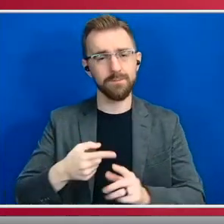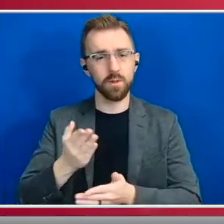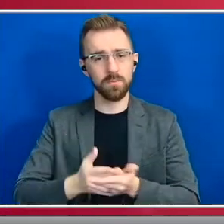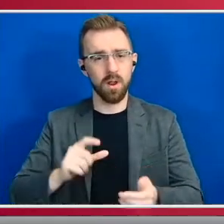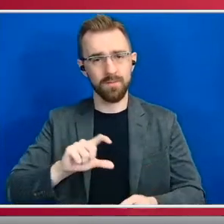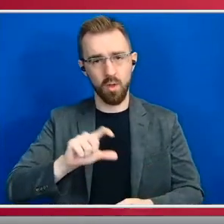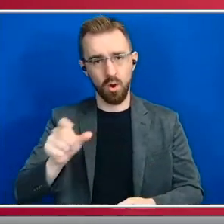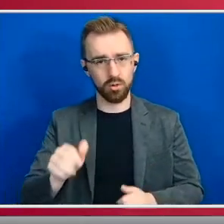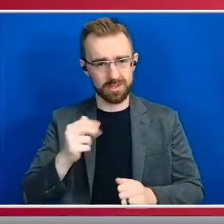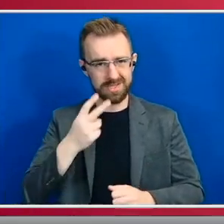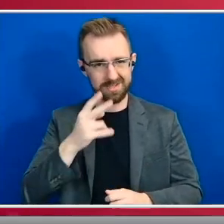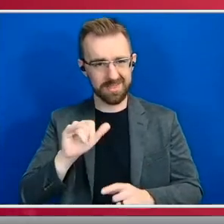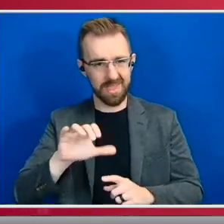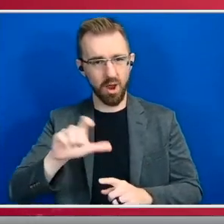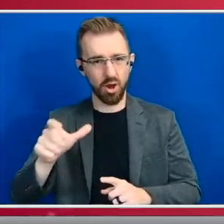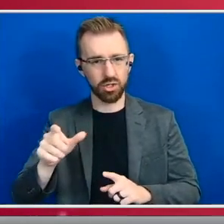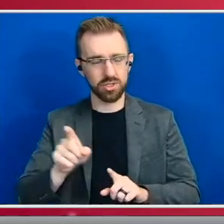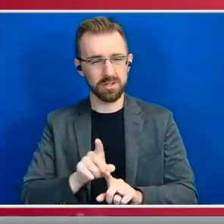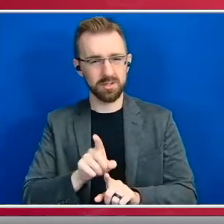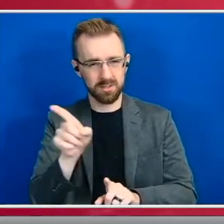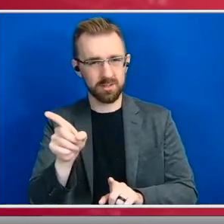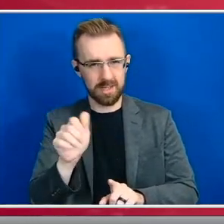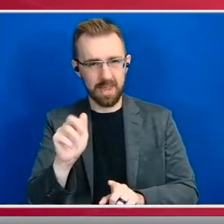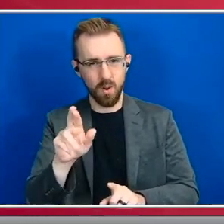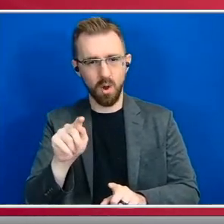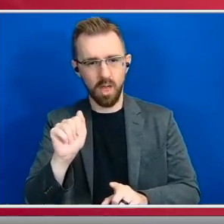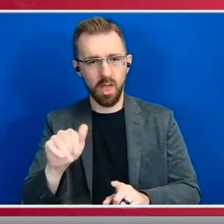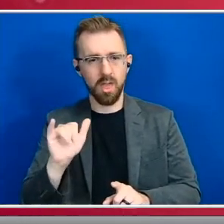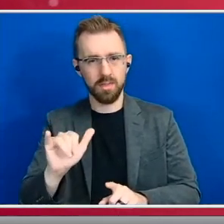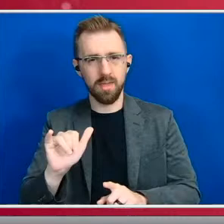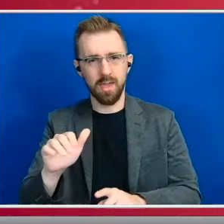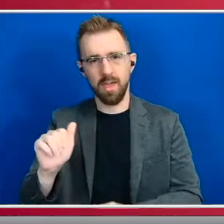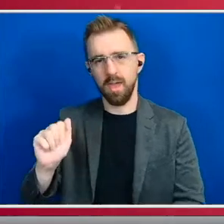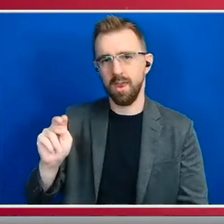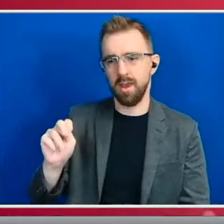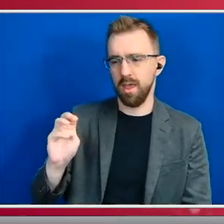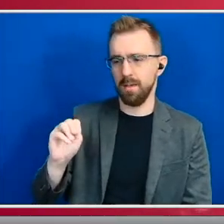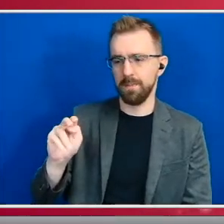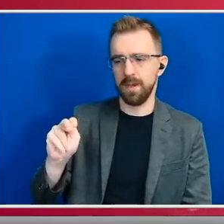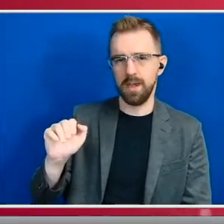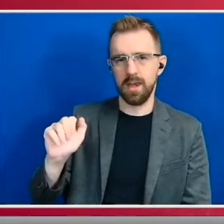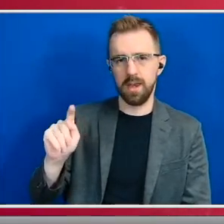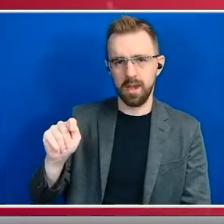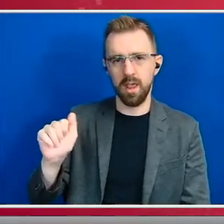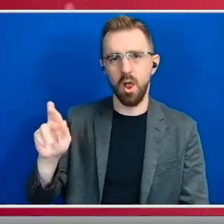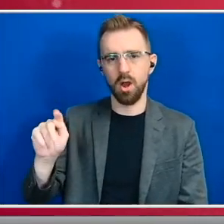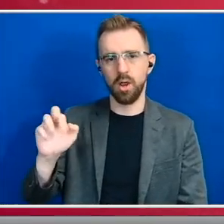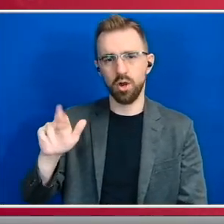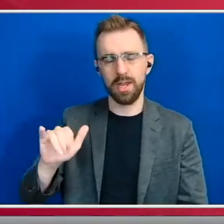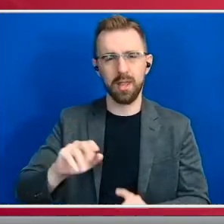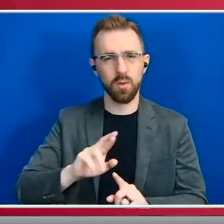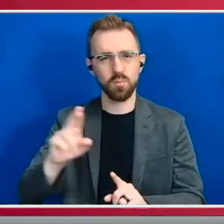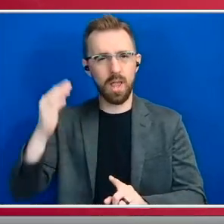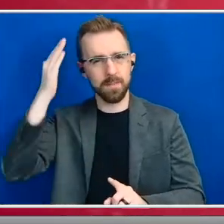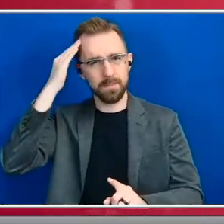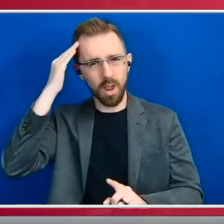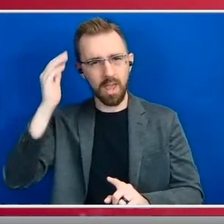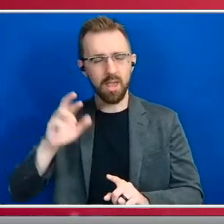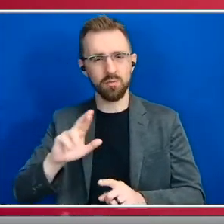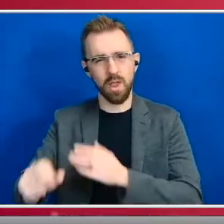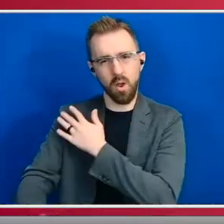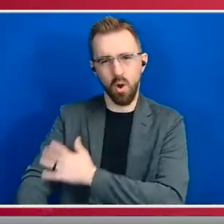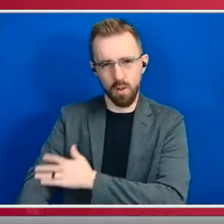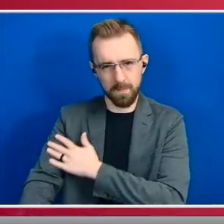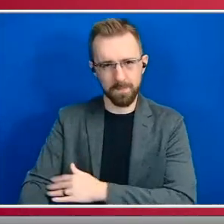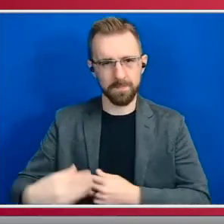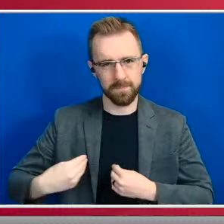that large branch coming off the aorta, which is the innominate artery, which goes to the right brain and right arm. And so this is